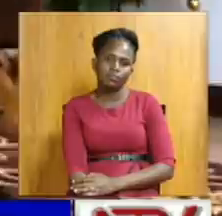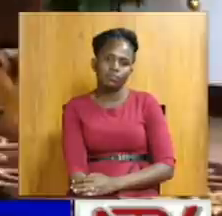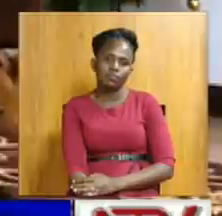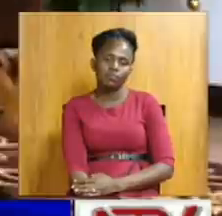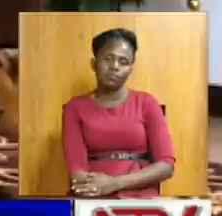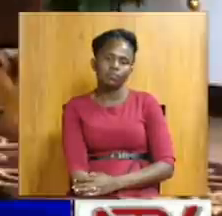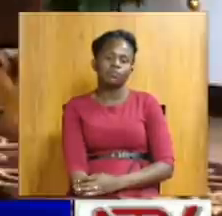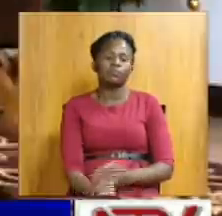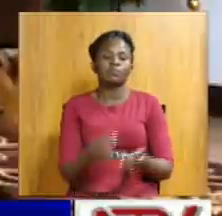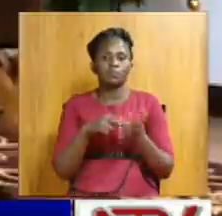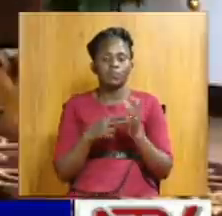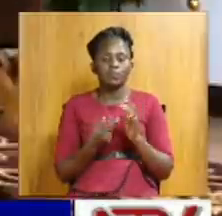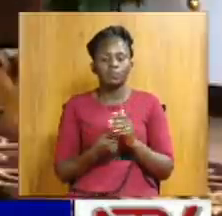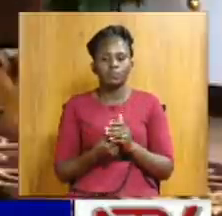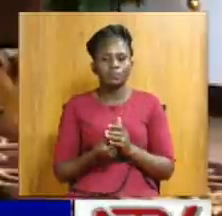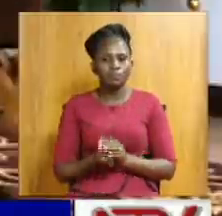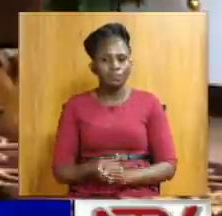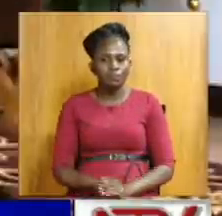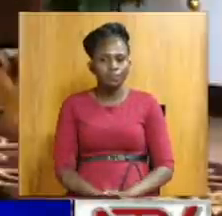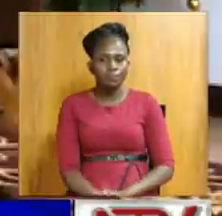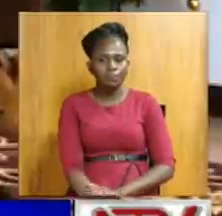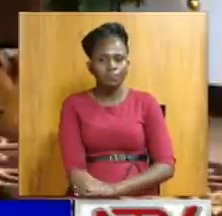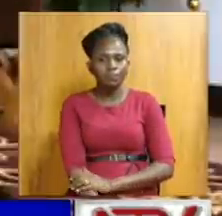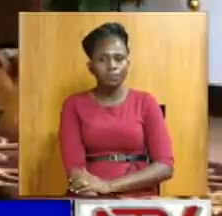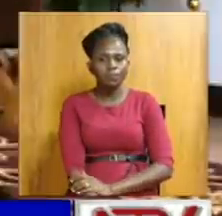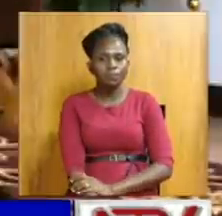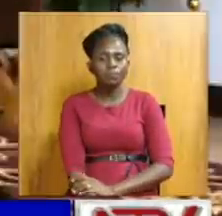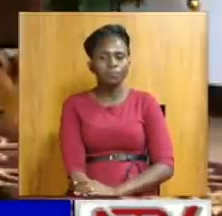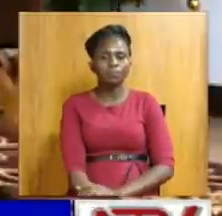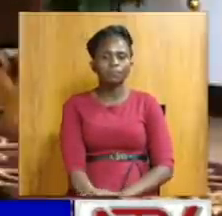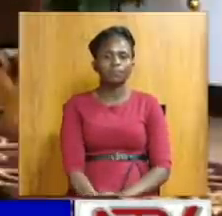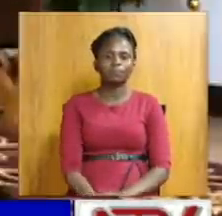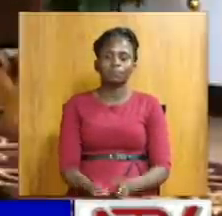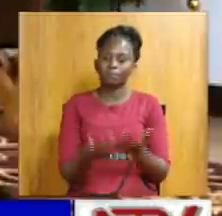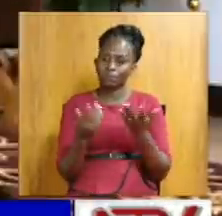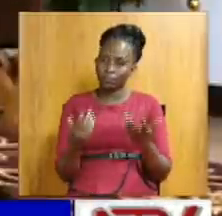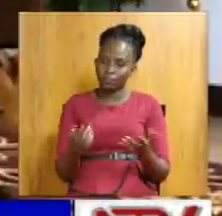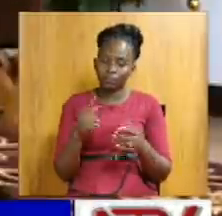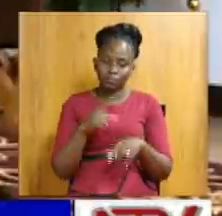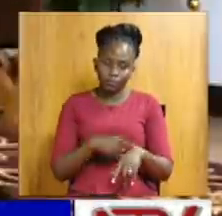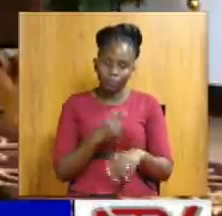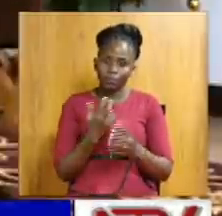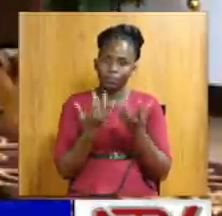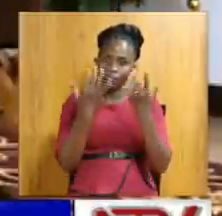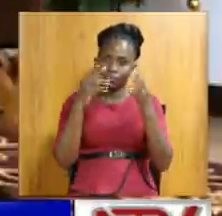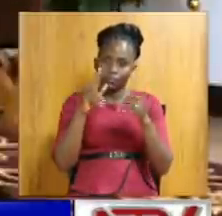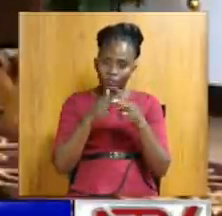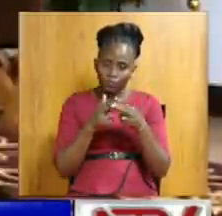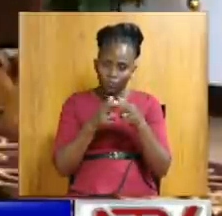Ngo ekikatundu kyenda okwenegeza. When the fire is about to go down, then